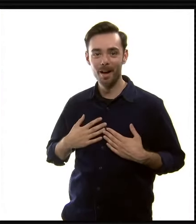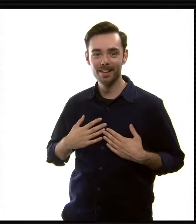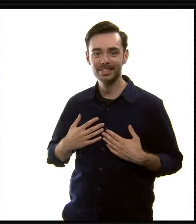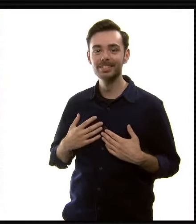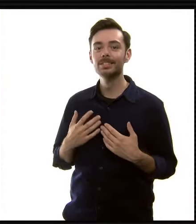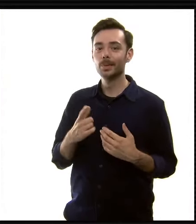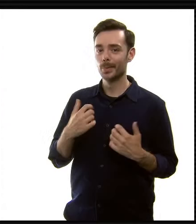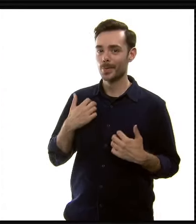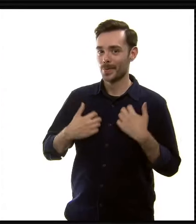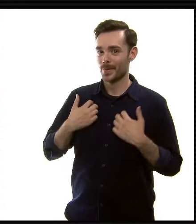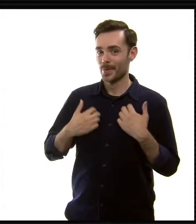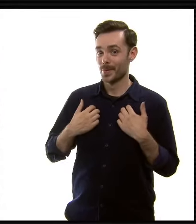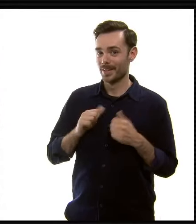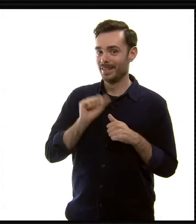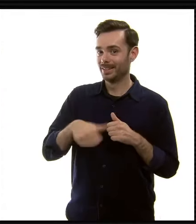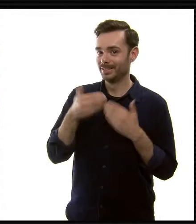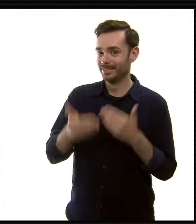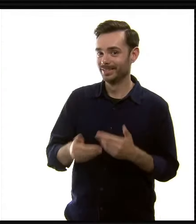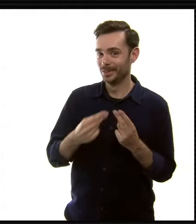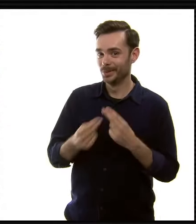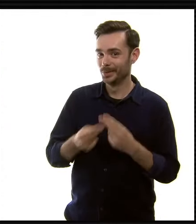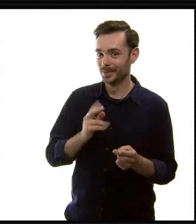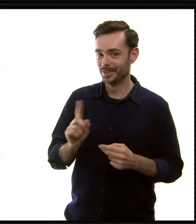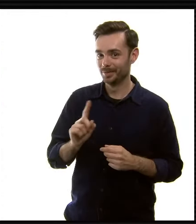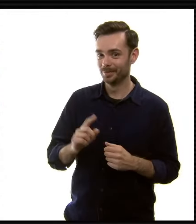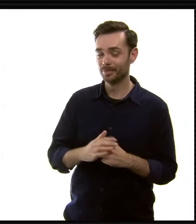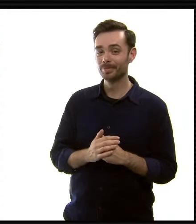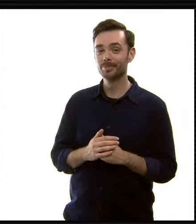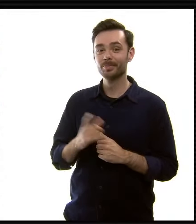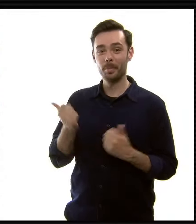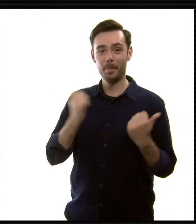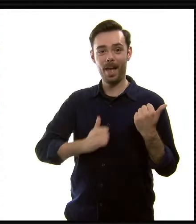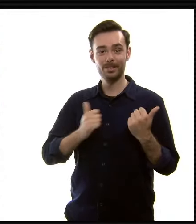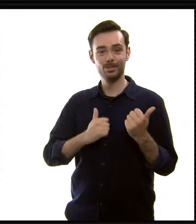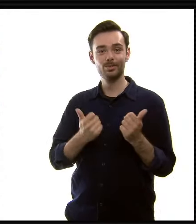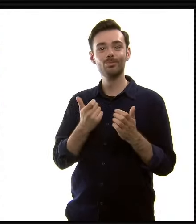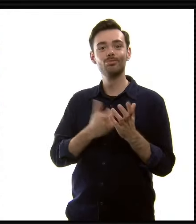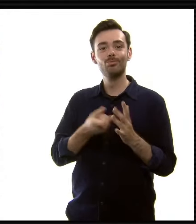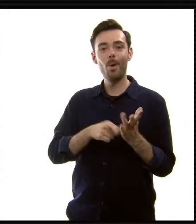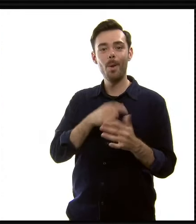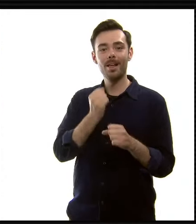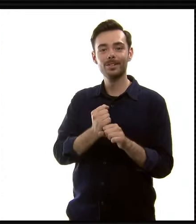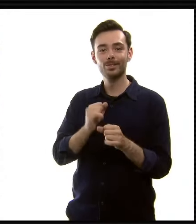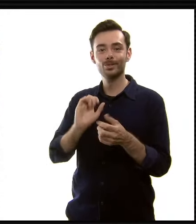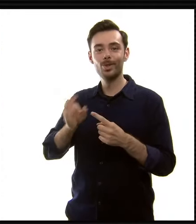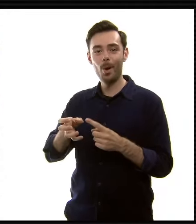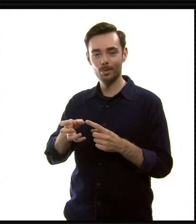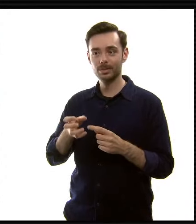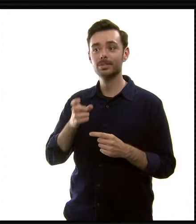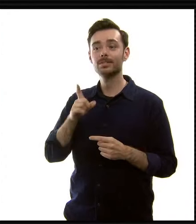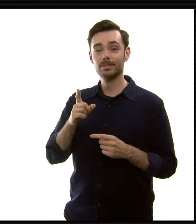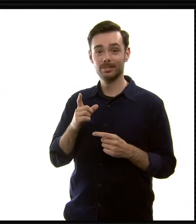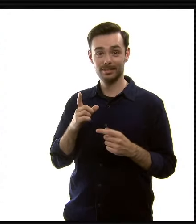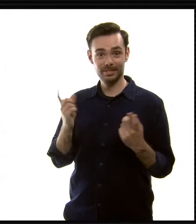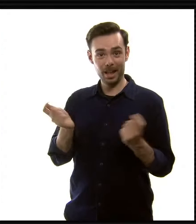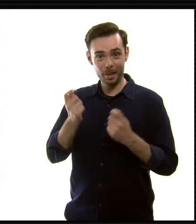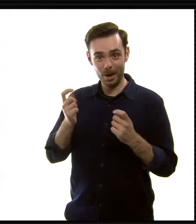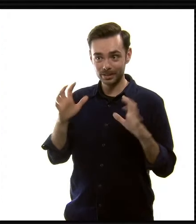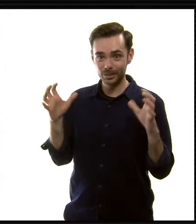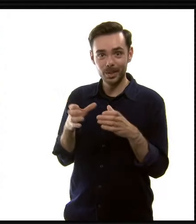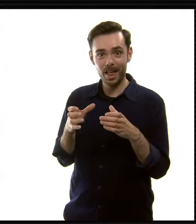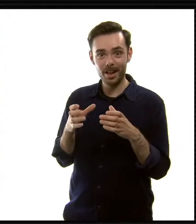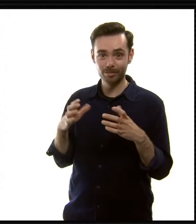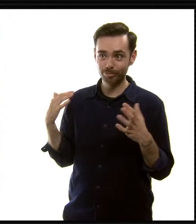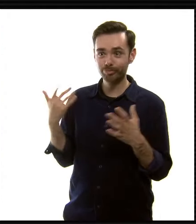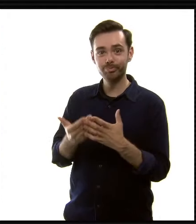fade away. Iconic British band the Rolling Stones are celebrating their 60th anniversary this year, and to commemorate this achievement, the musical minds in